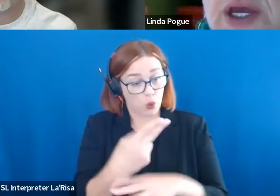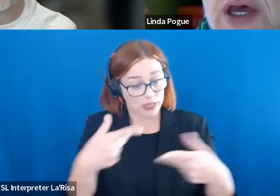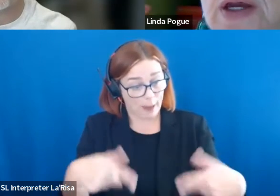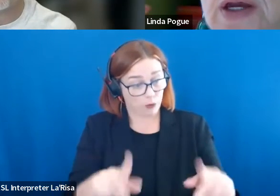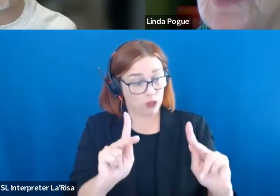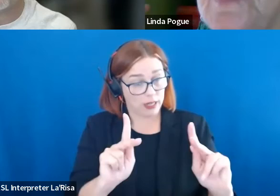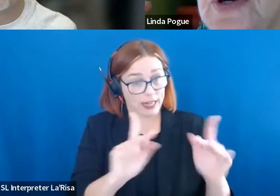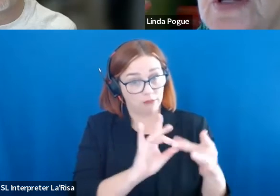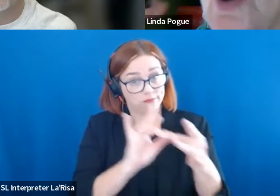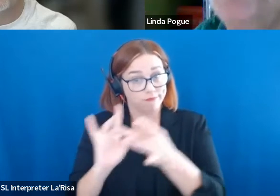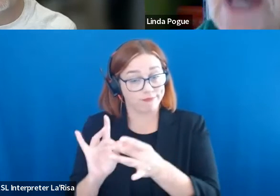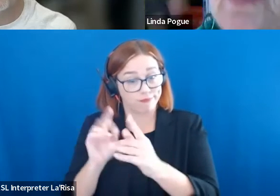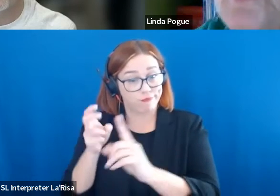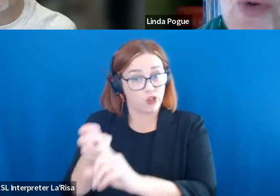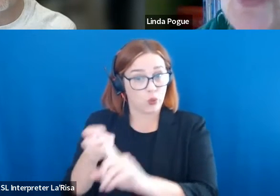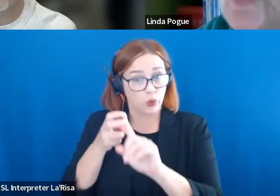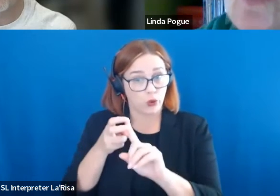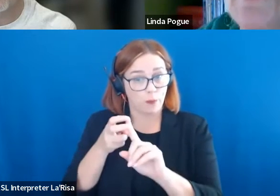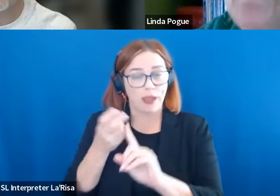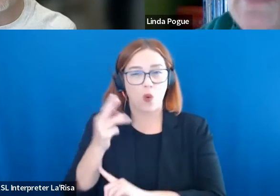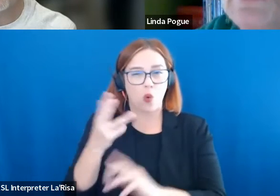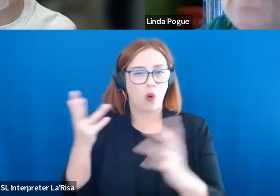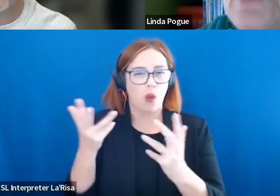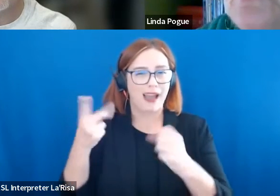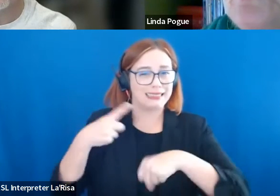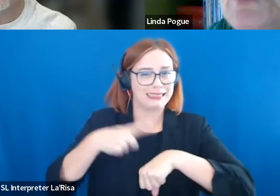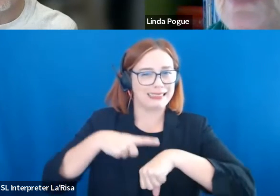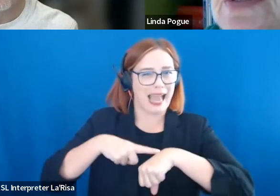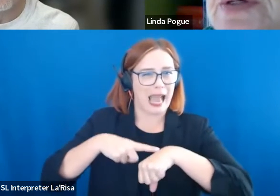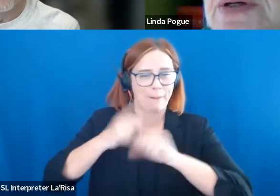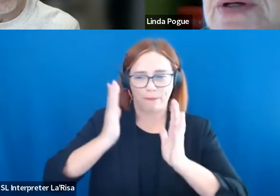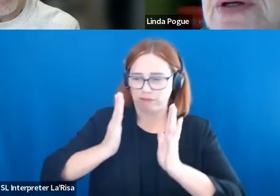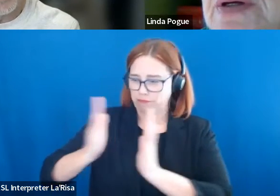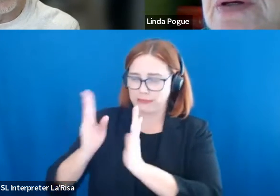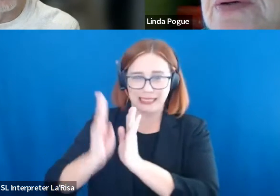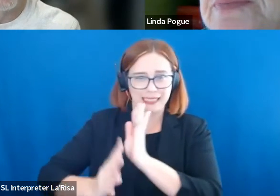got, you know, sort of a timetable that you do on a regular basis for recruitment?